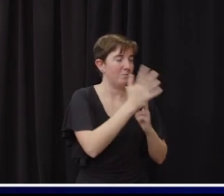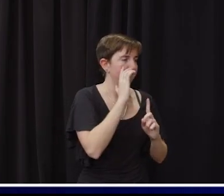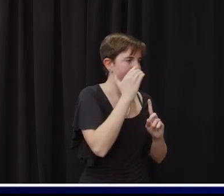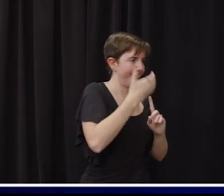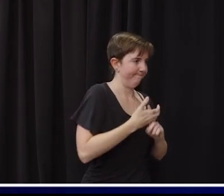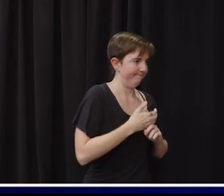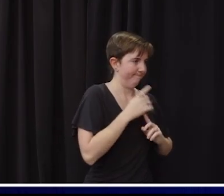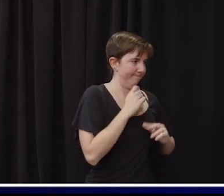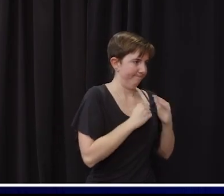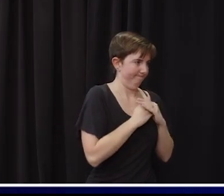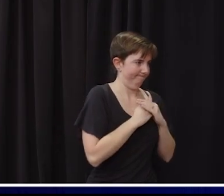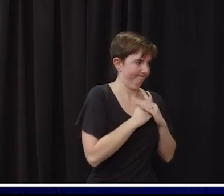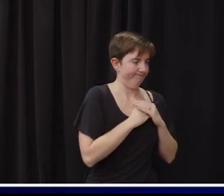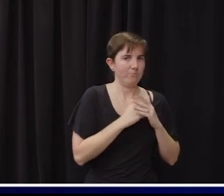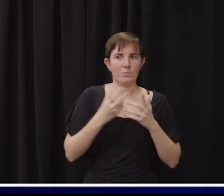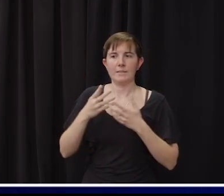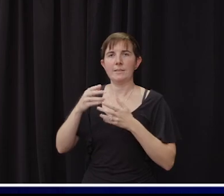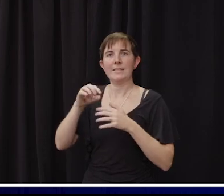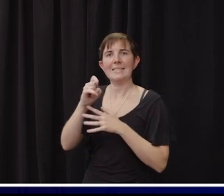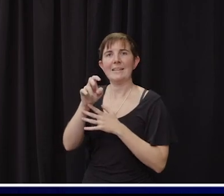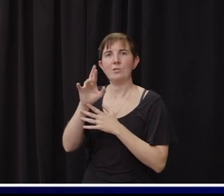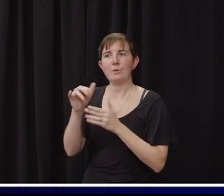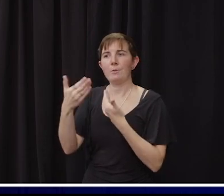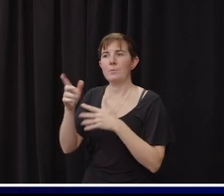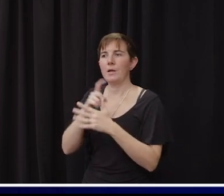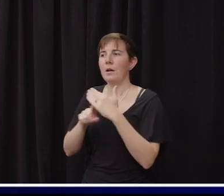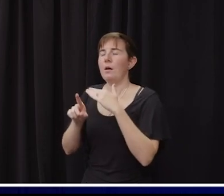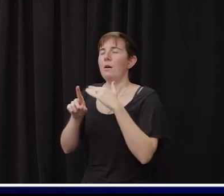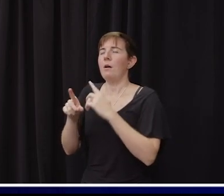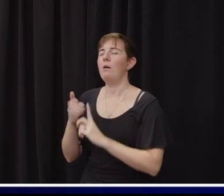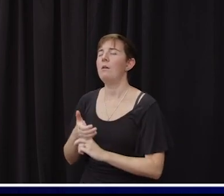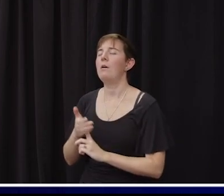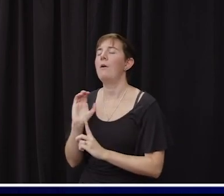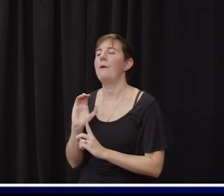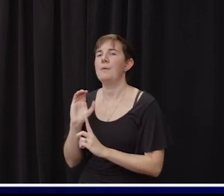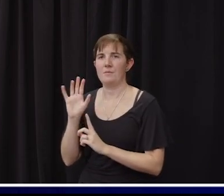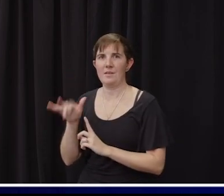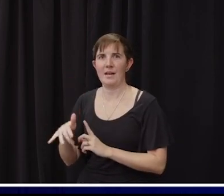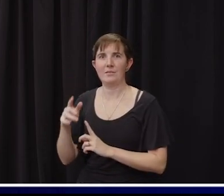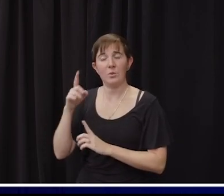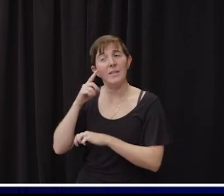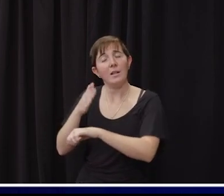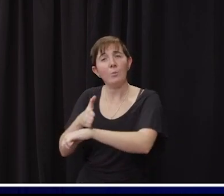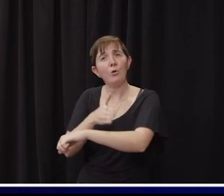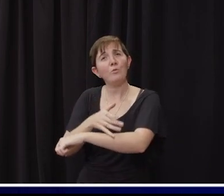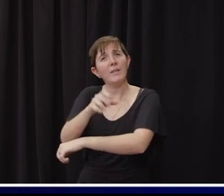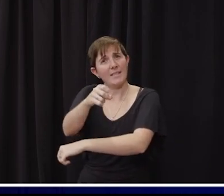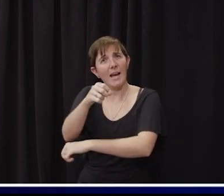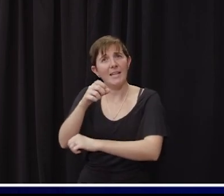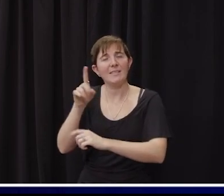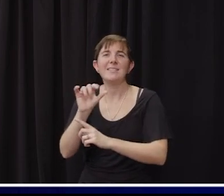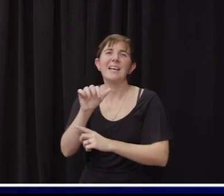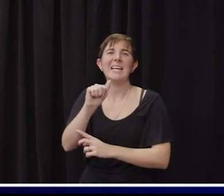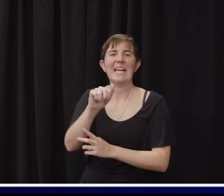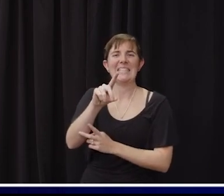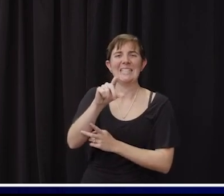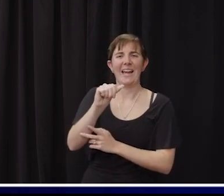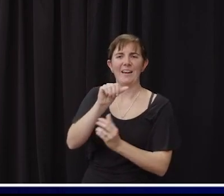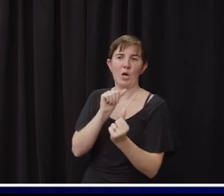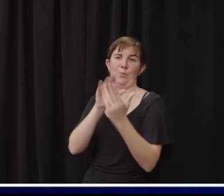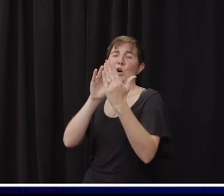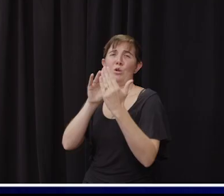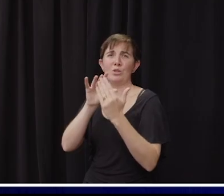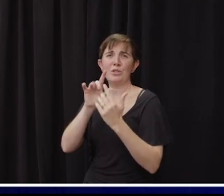more constrained. So I think it's a step in the right direction, but we need to, you know, it's almost like the ADA approach